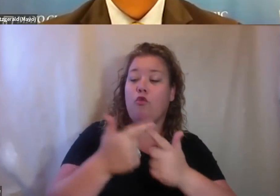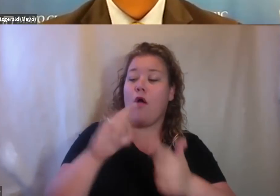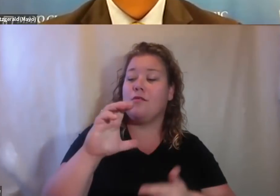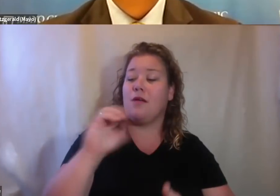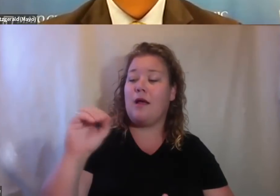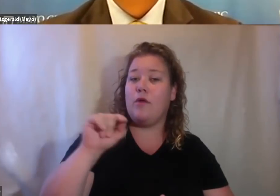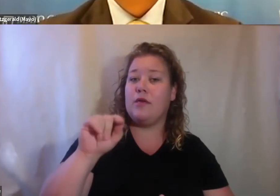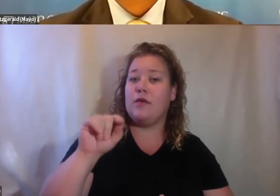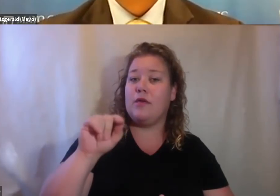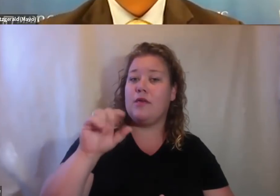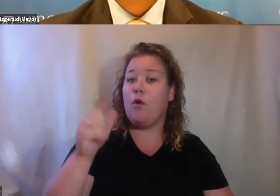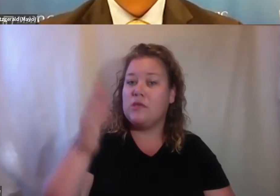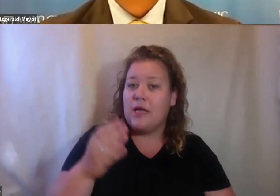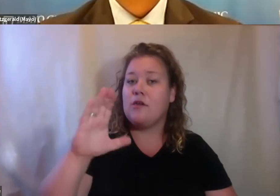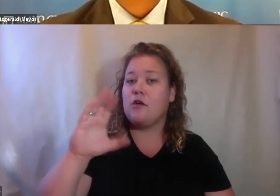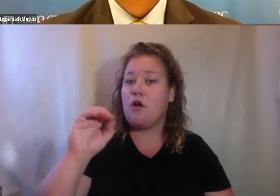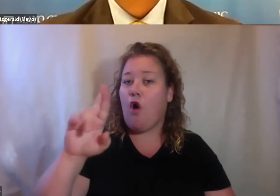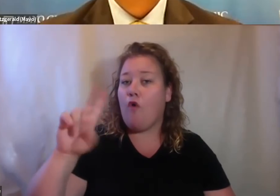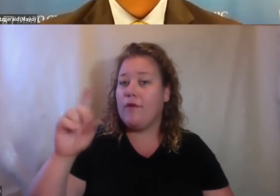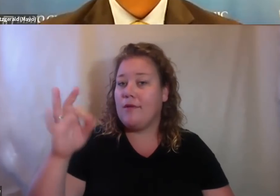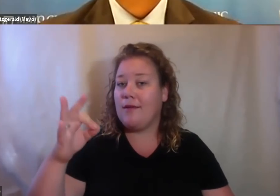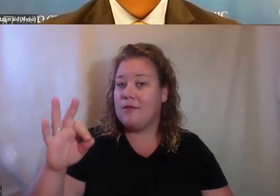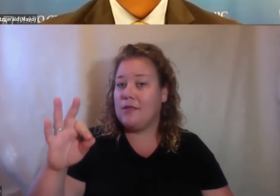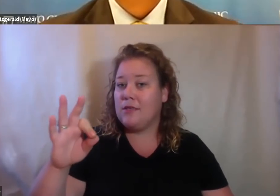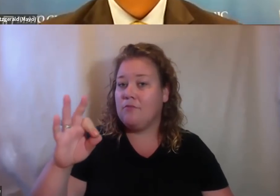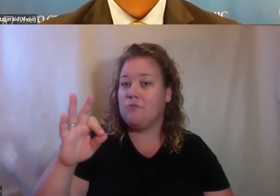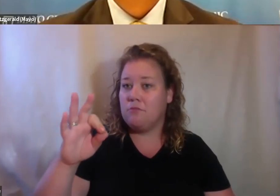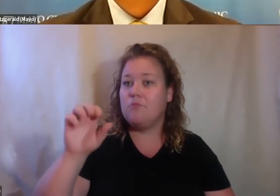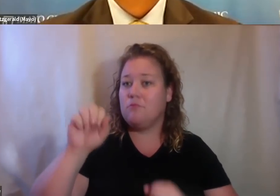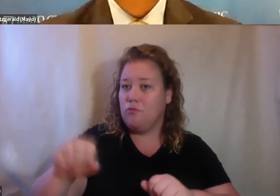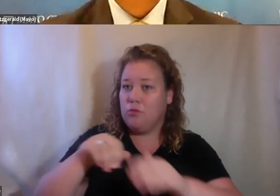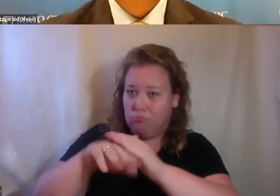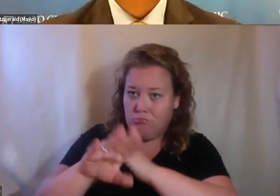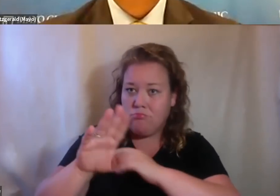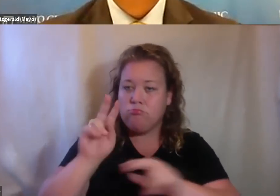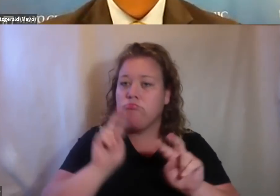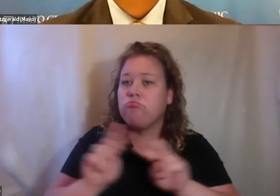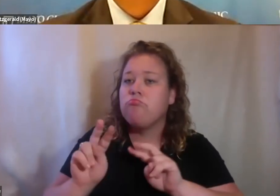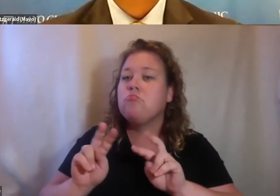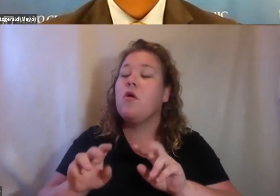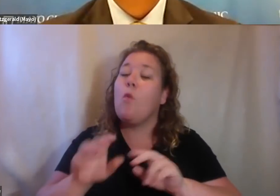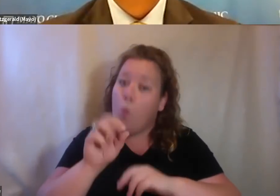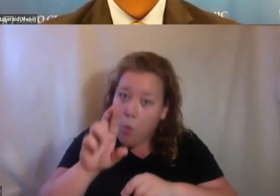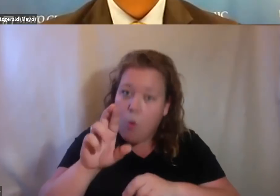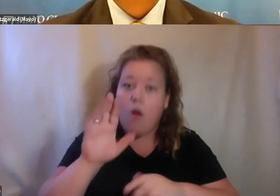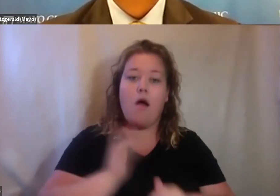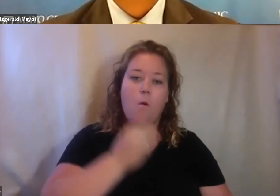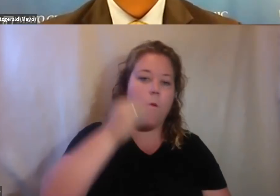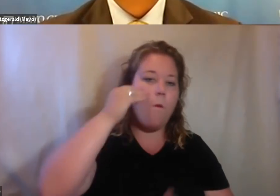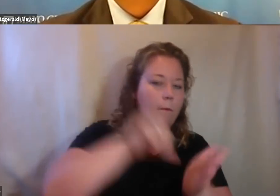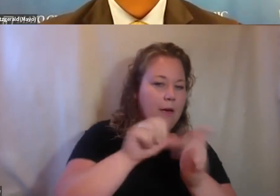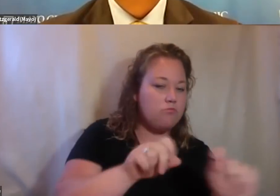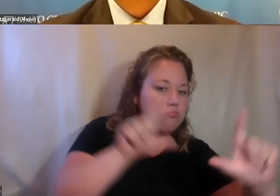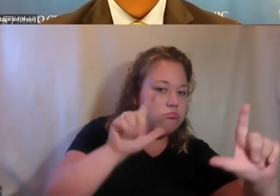lacrossecounty.org/COVID-19. It should be right there on our homepage. And again, we hope to have the full site launched by hopefully this time